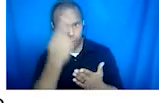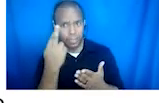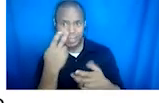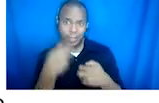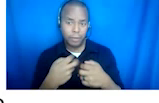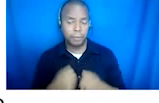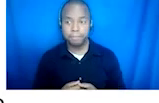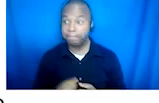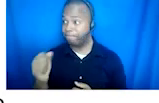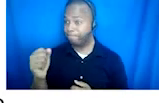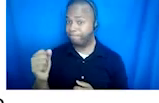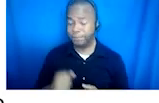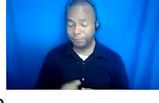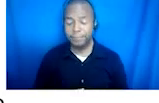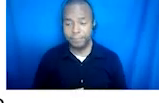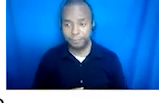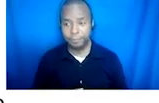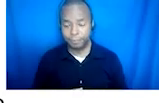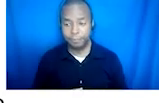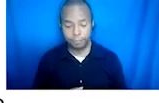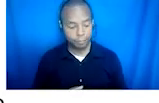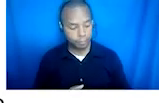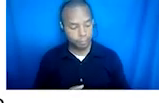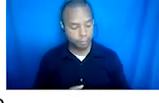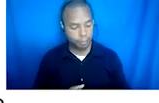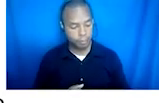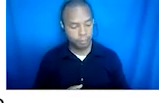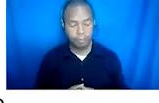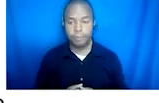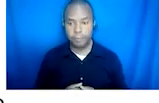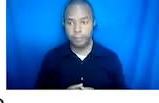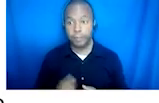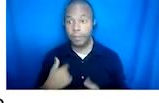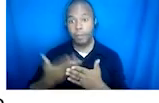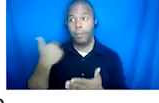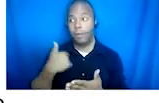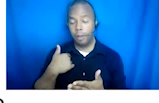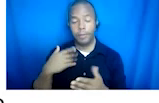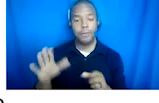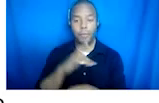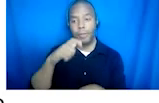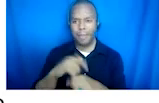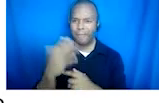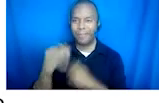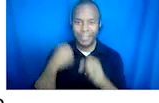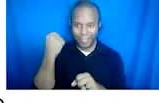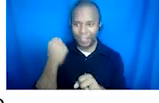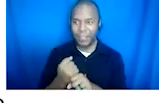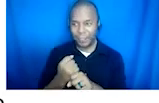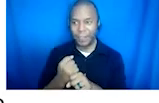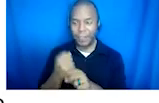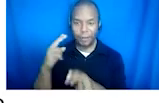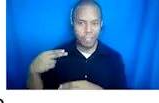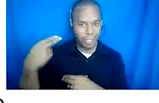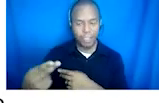Yes. Wow, Merced College, I'm sorry, I was just getting back. I was a full-time history professor there for 15 years Okay. before coming